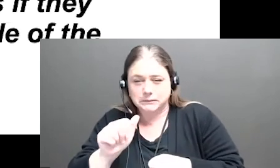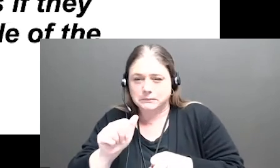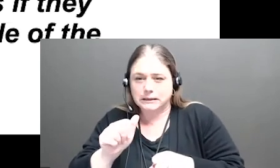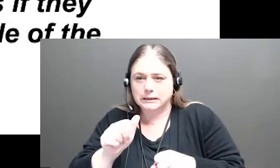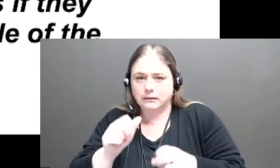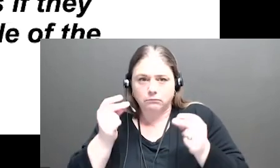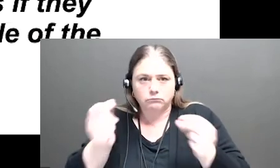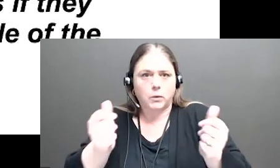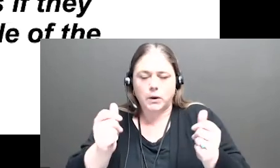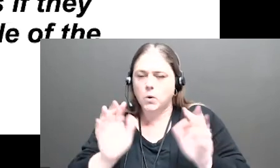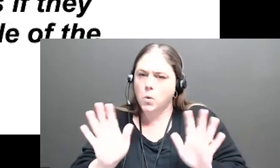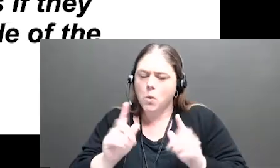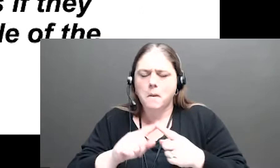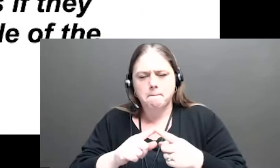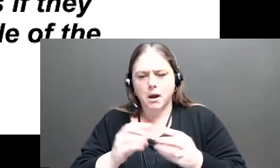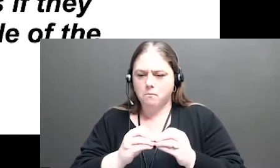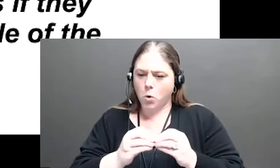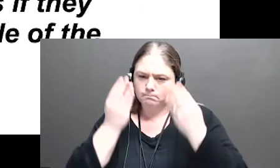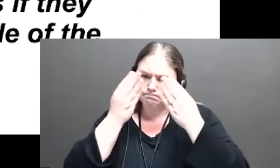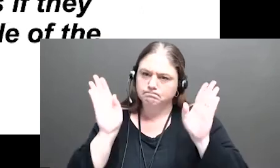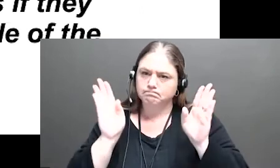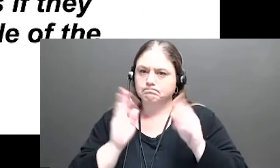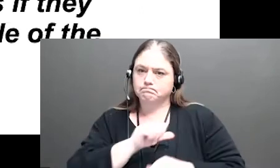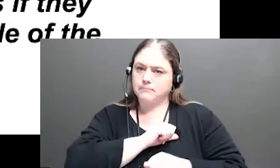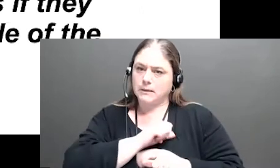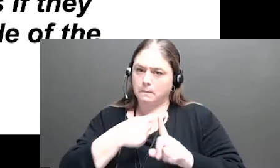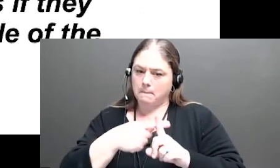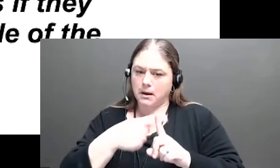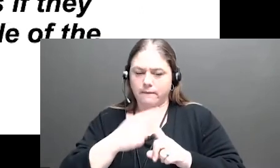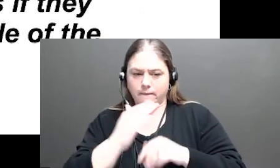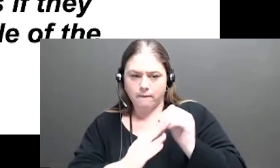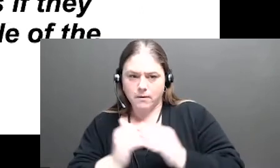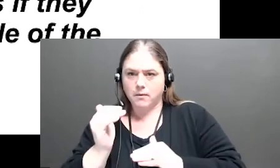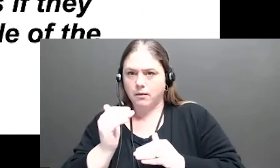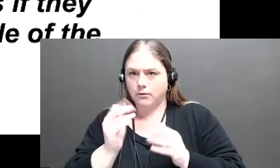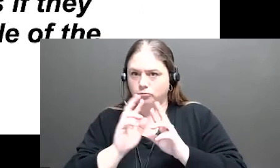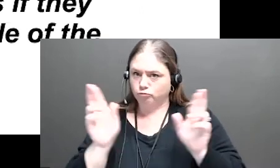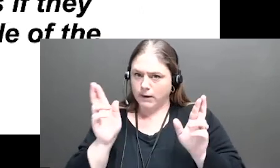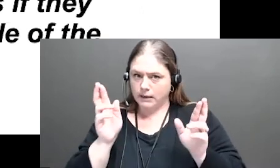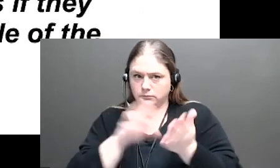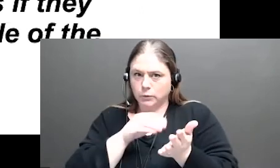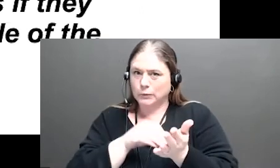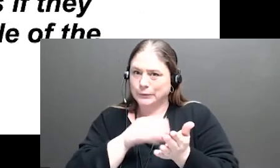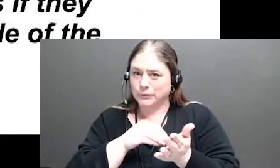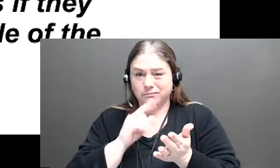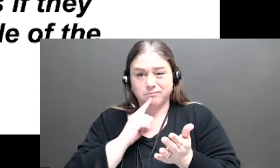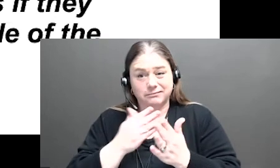a kindness around it, a comfort level with it to start is the best starting point that really you could have.